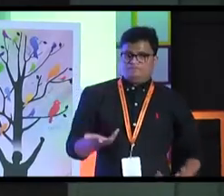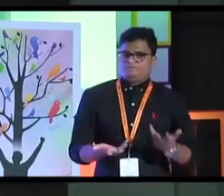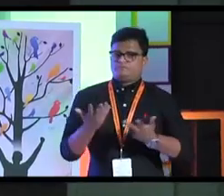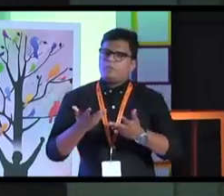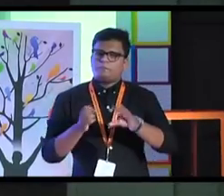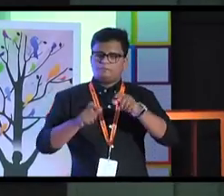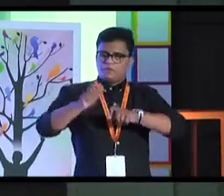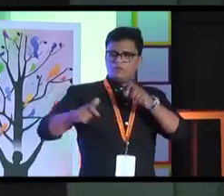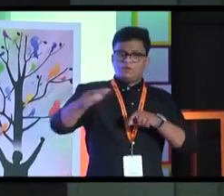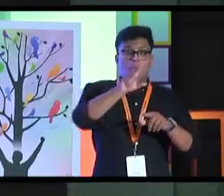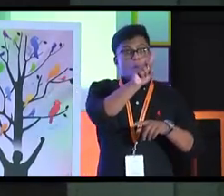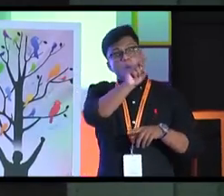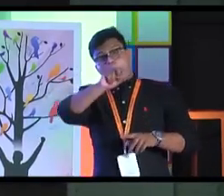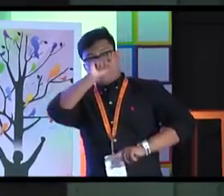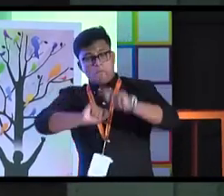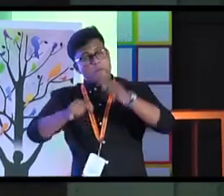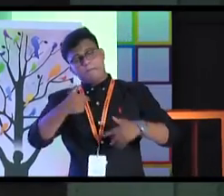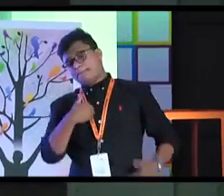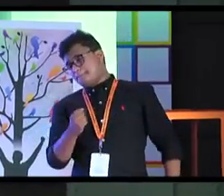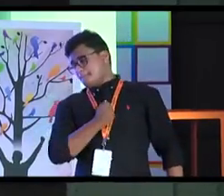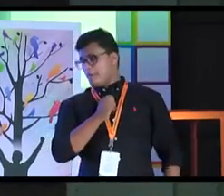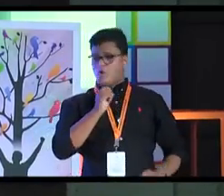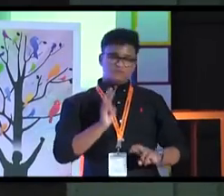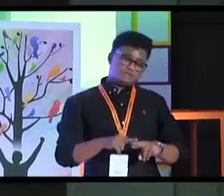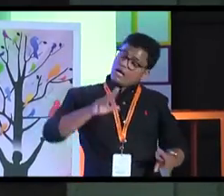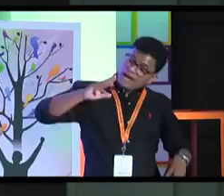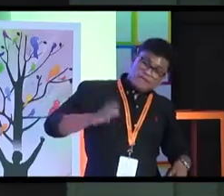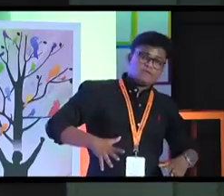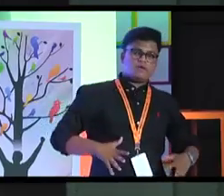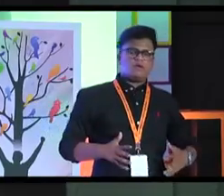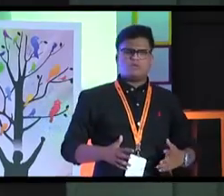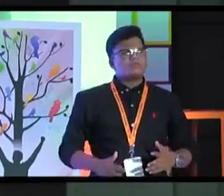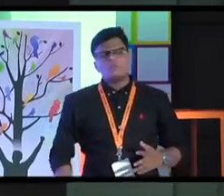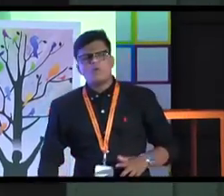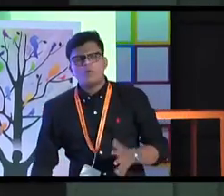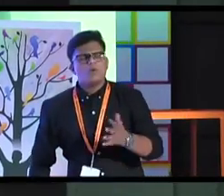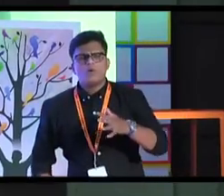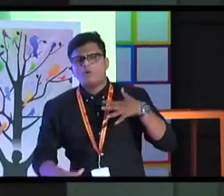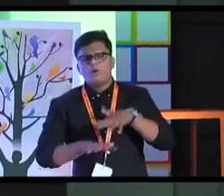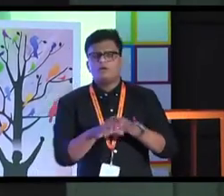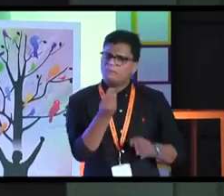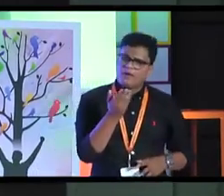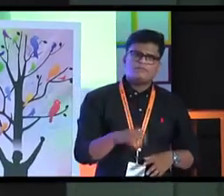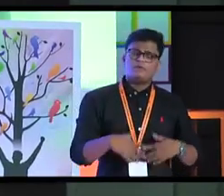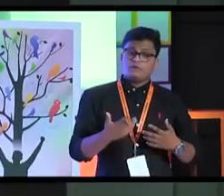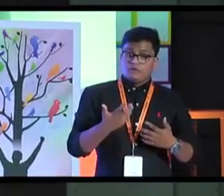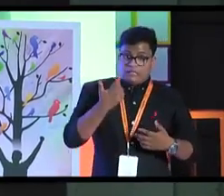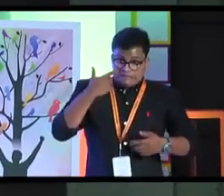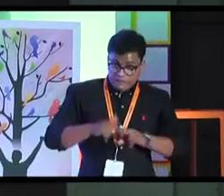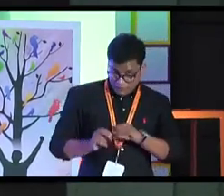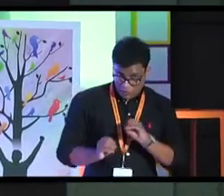my offices are accessible. Just go and see why it is not. I know there is money, but that's where create the